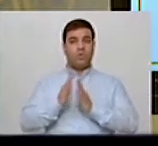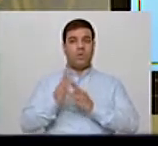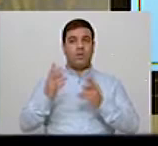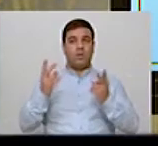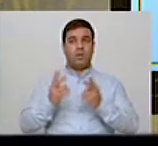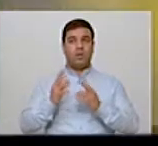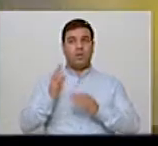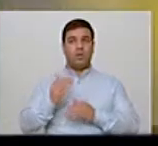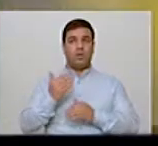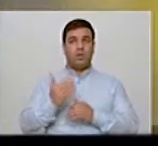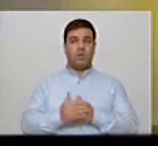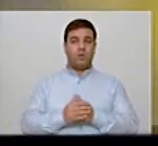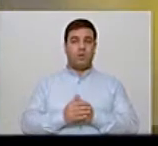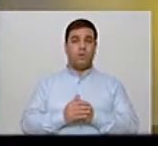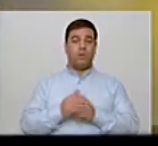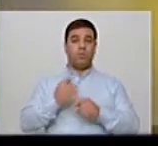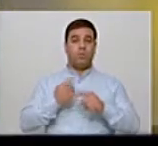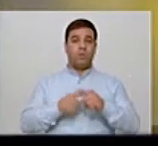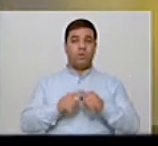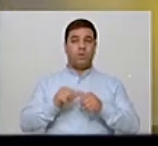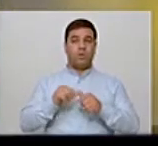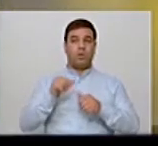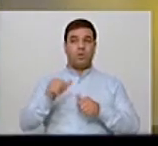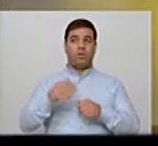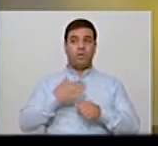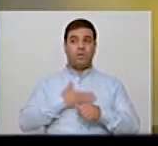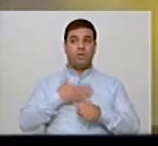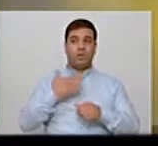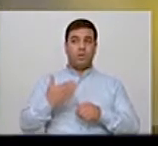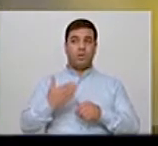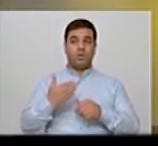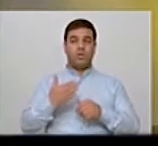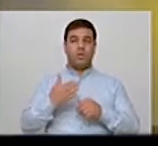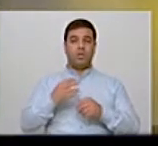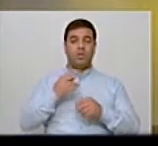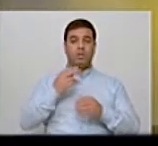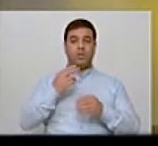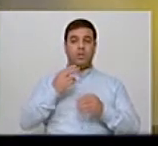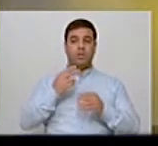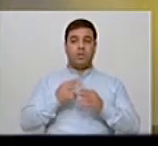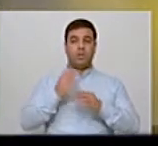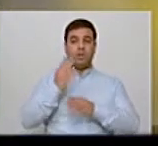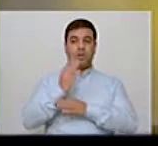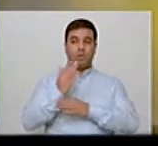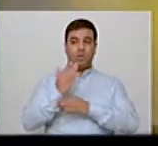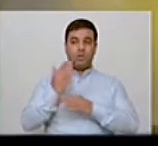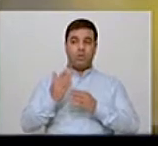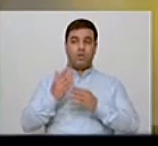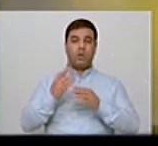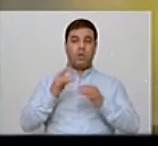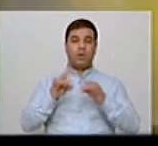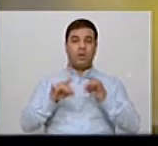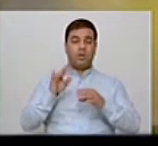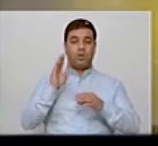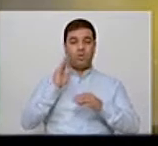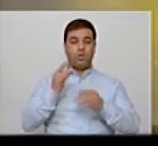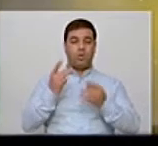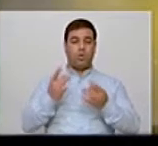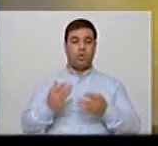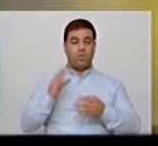kerak bo'ladi. Bundan tashqari bizga, demak, shisha tayoqcha, qaynagan suv, oddiy